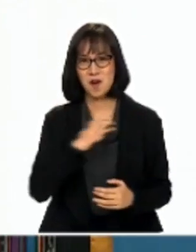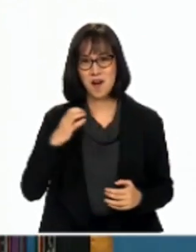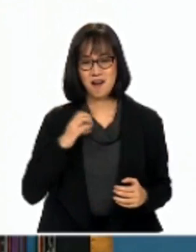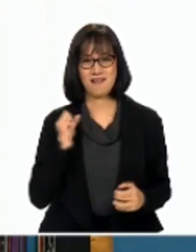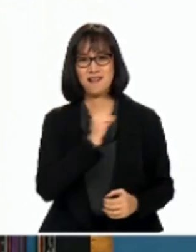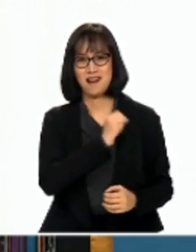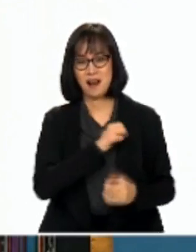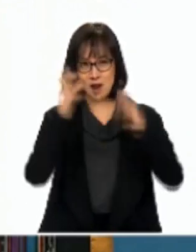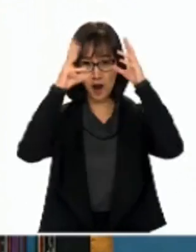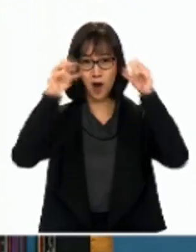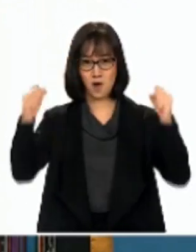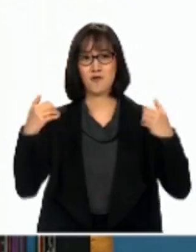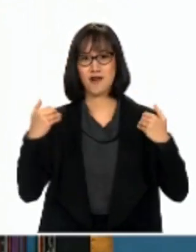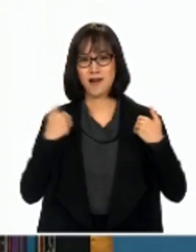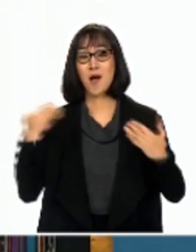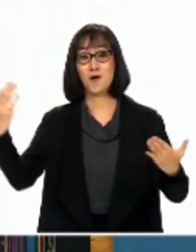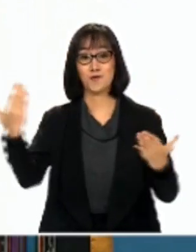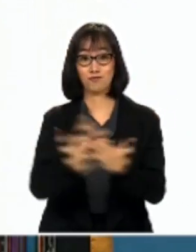have a new day.